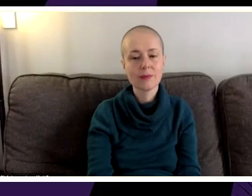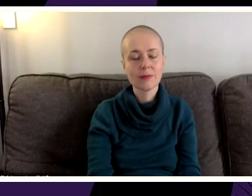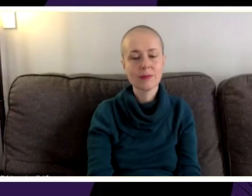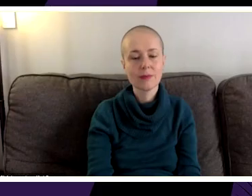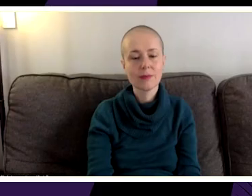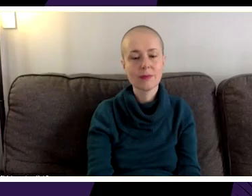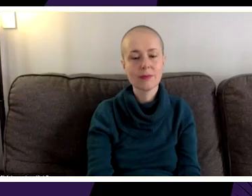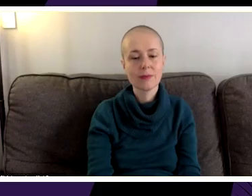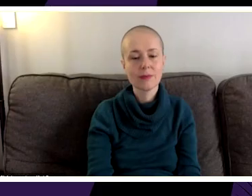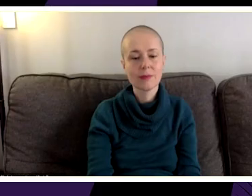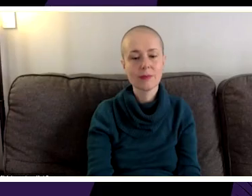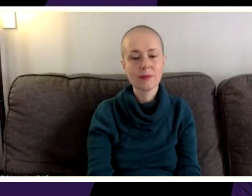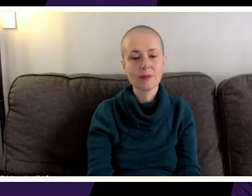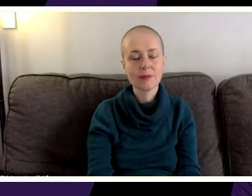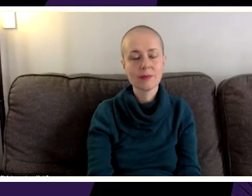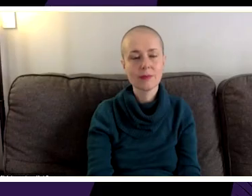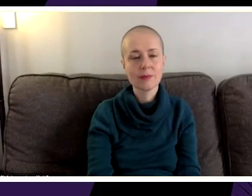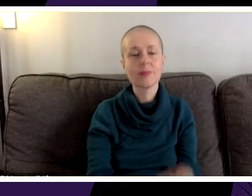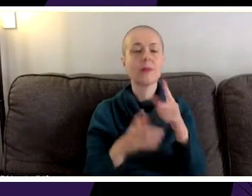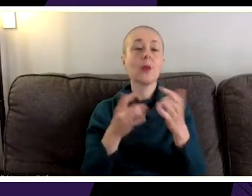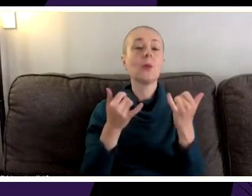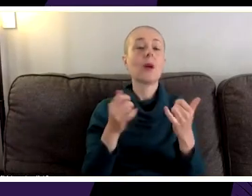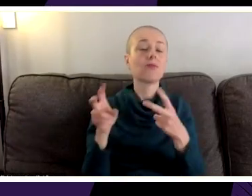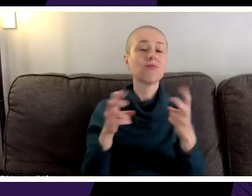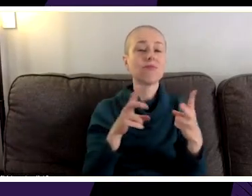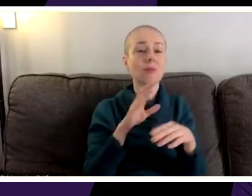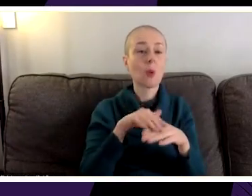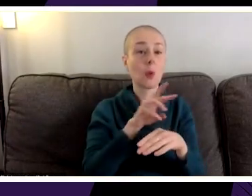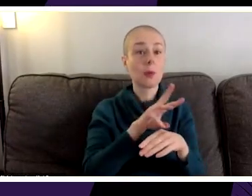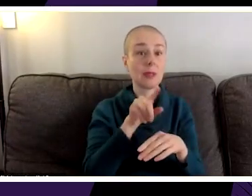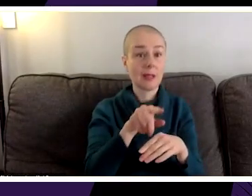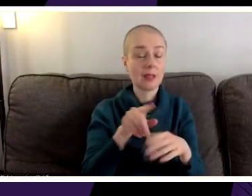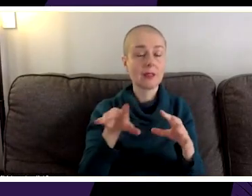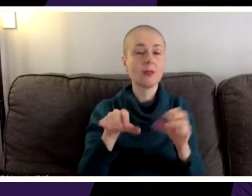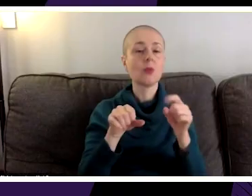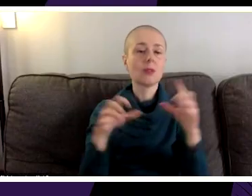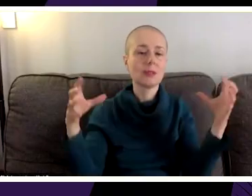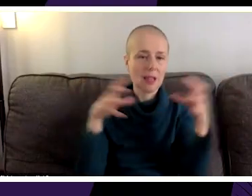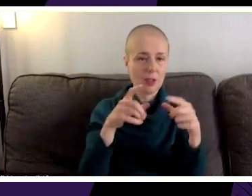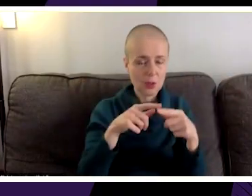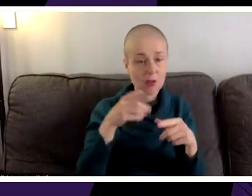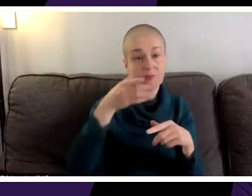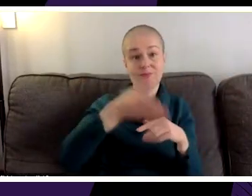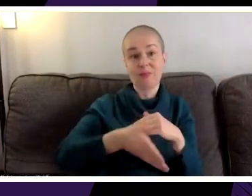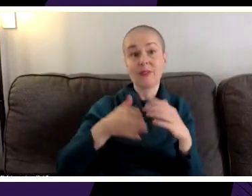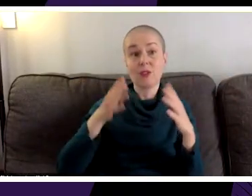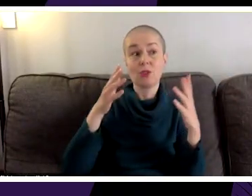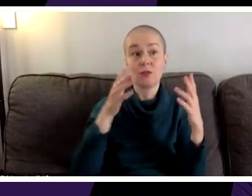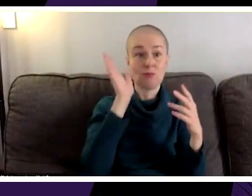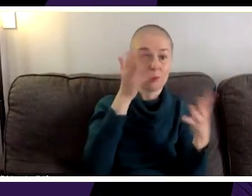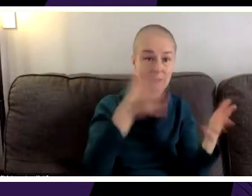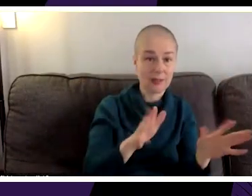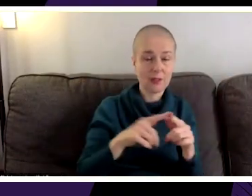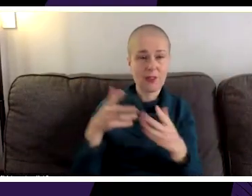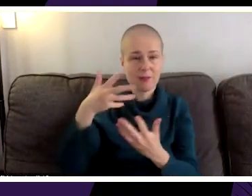We will demo the current version of the website and host gathering during the interactive section following the fellowship presentation.